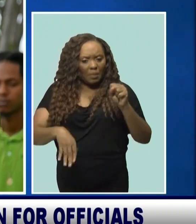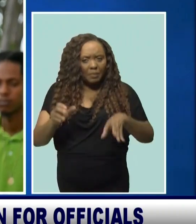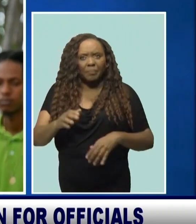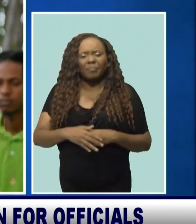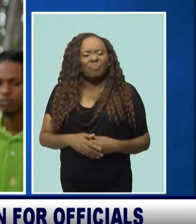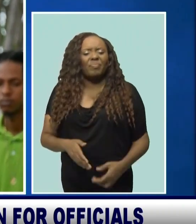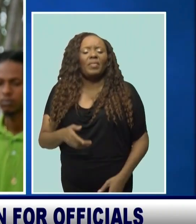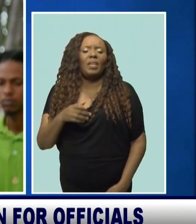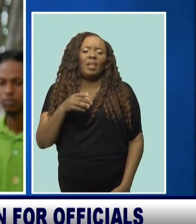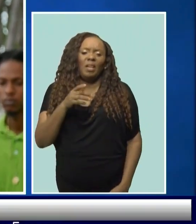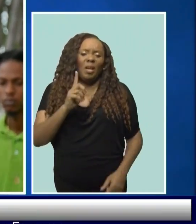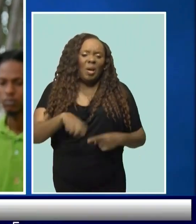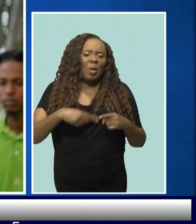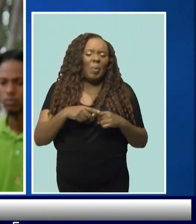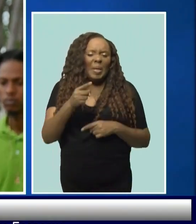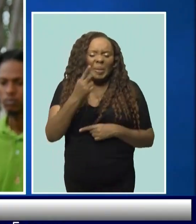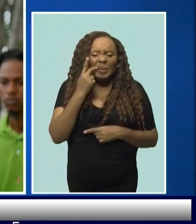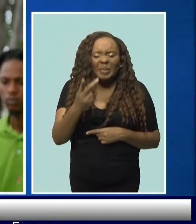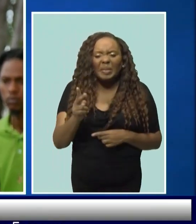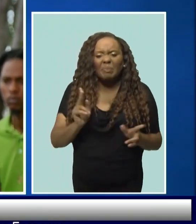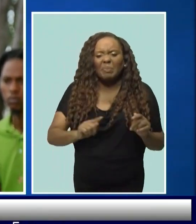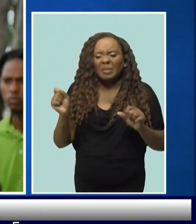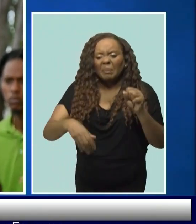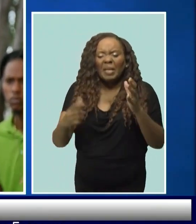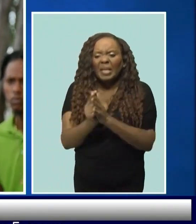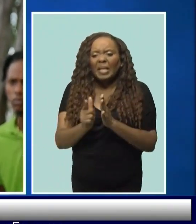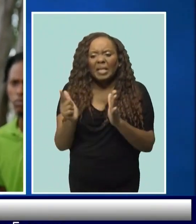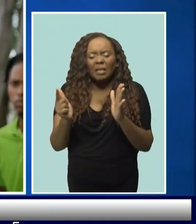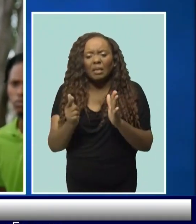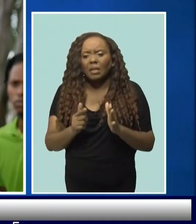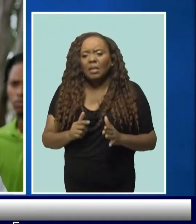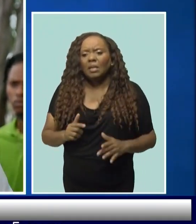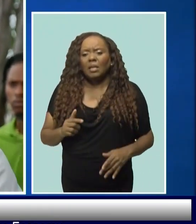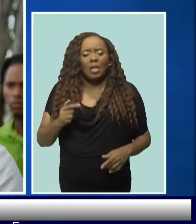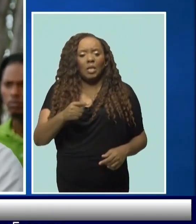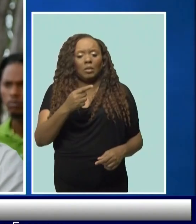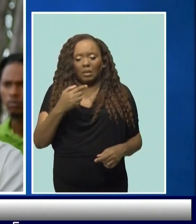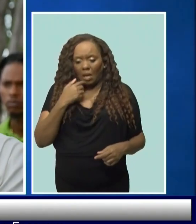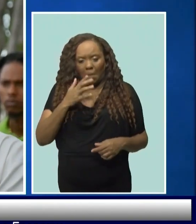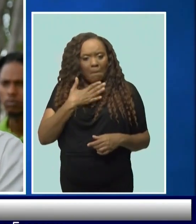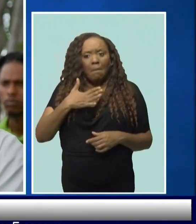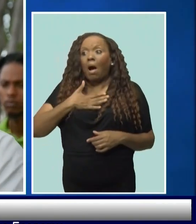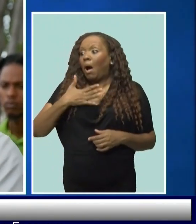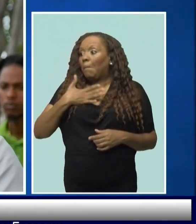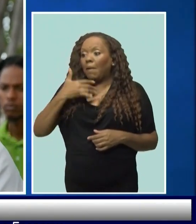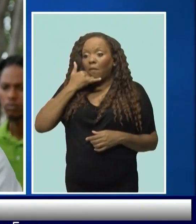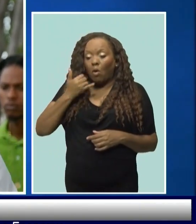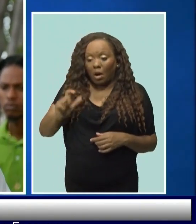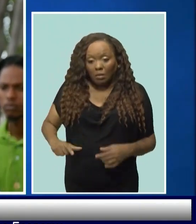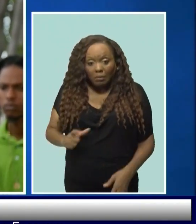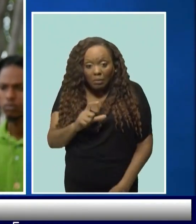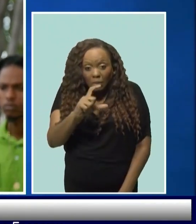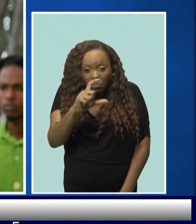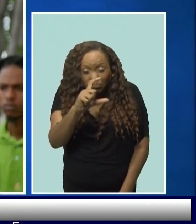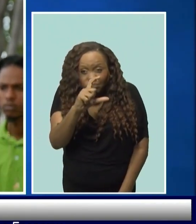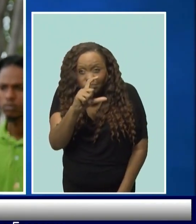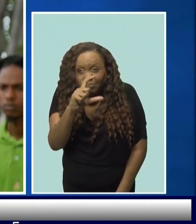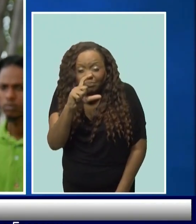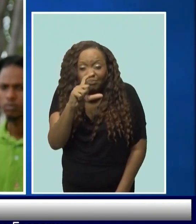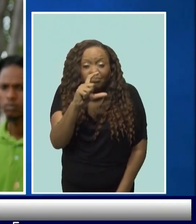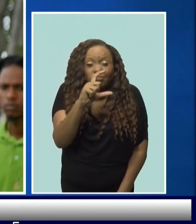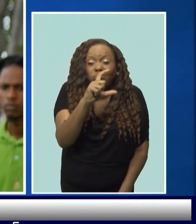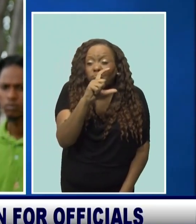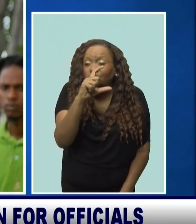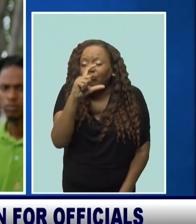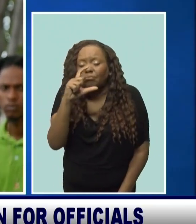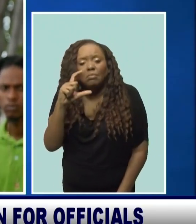persons at scene of accidents in the worst moments, and instead of putting things that would harm, hurt, and do